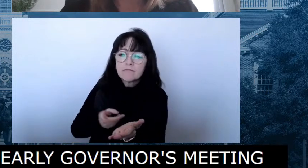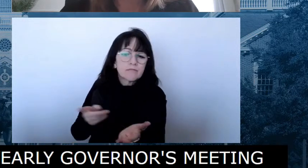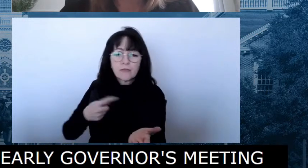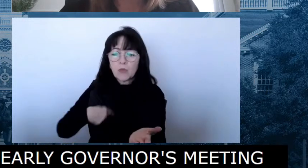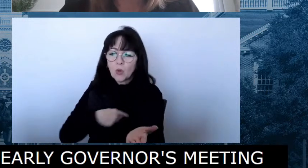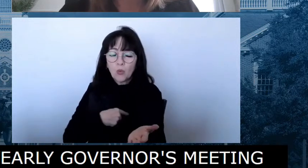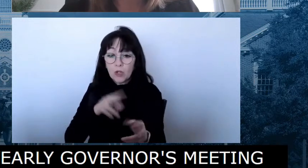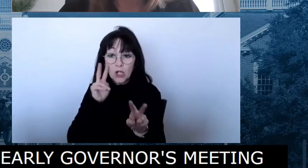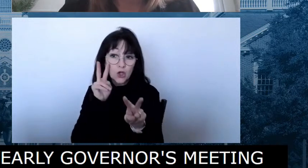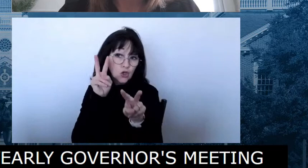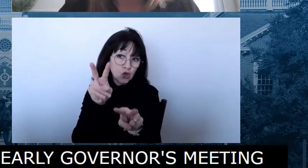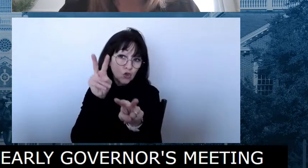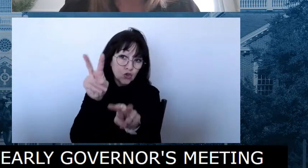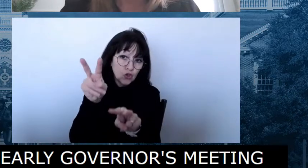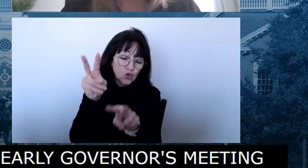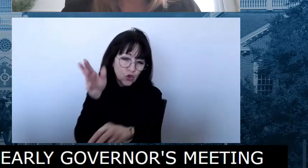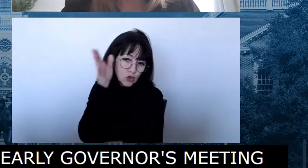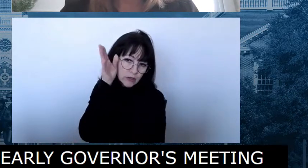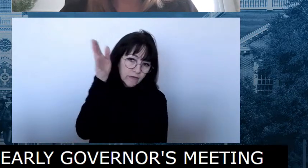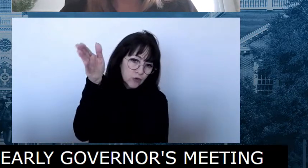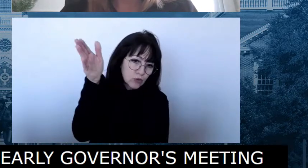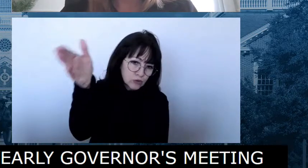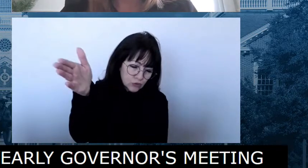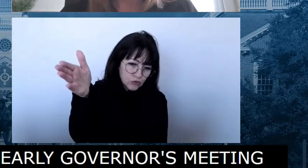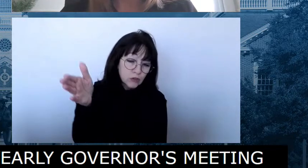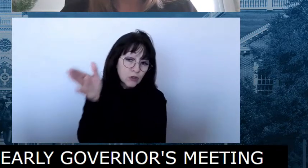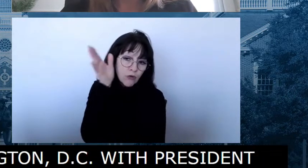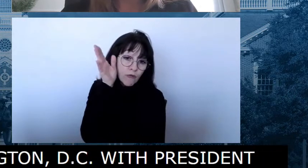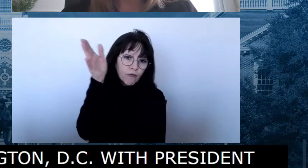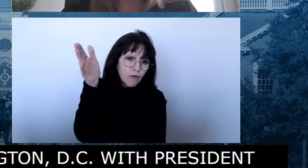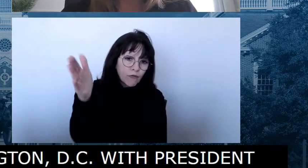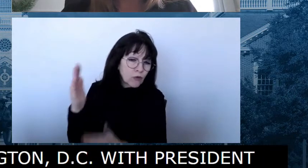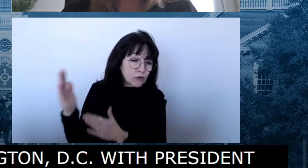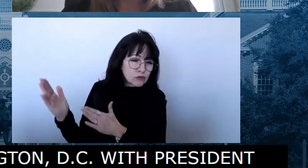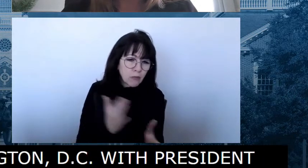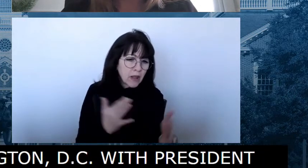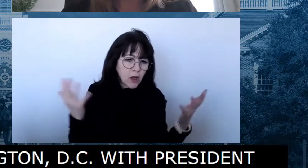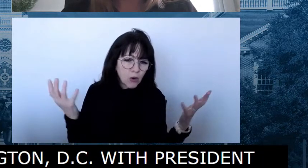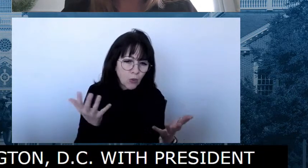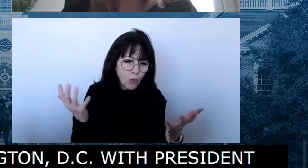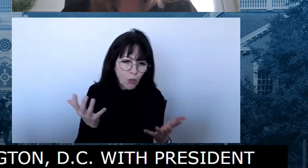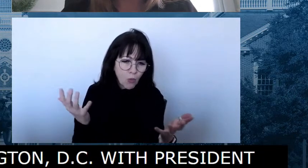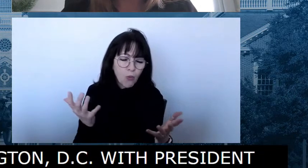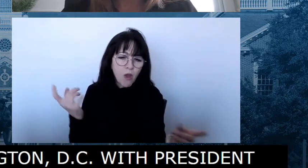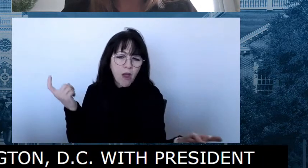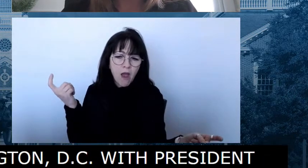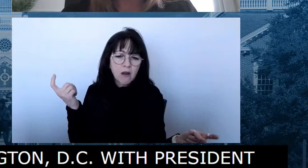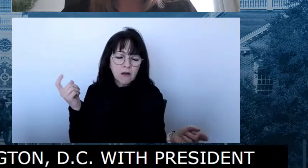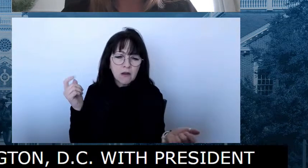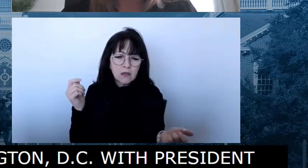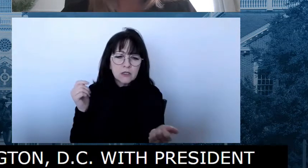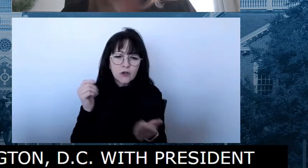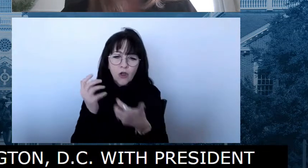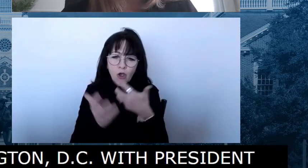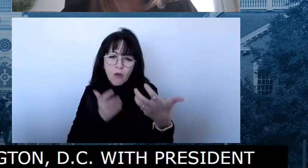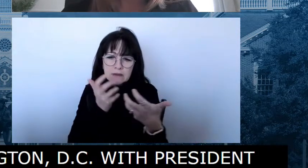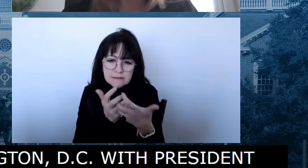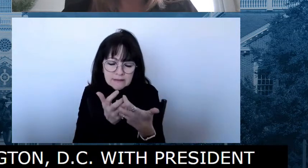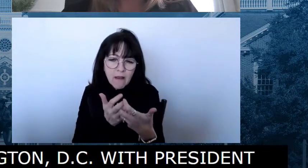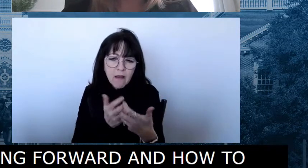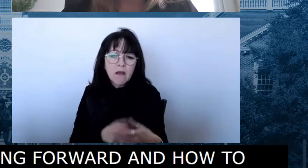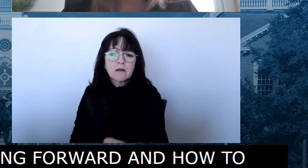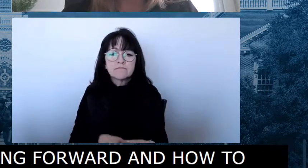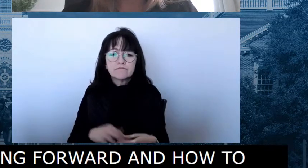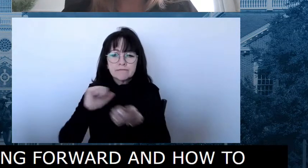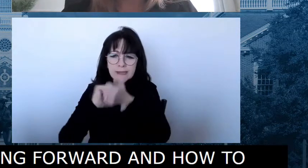adapt to changing conditions. The whole idea of people in hospitals for or with COVID was a